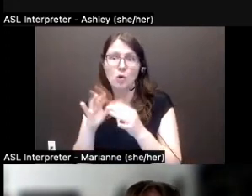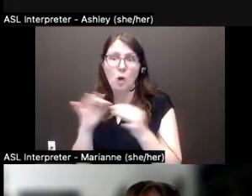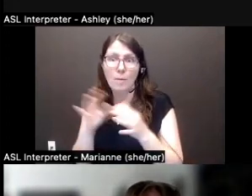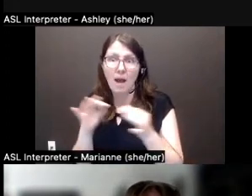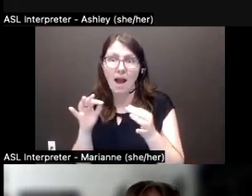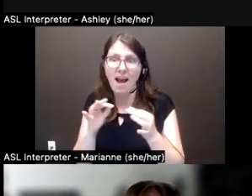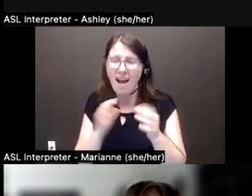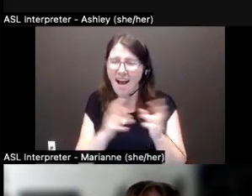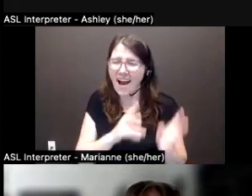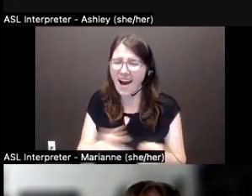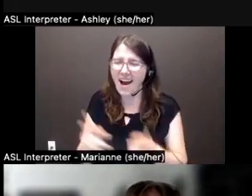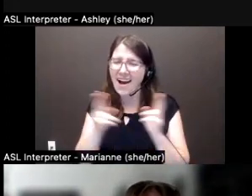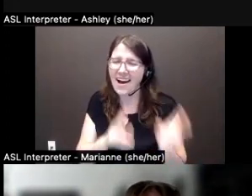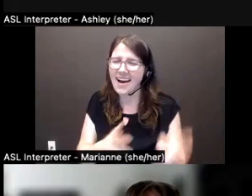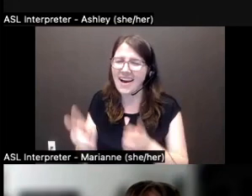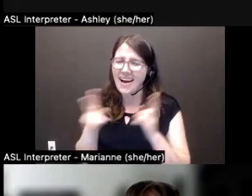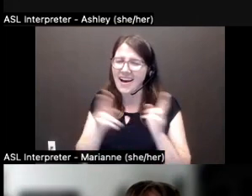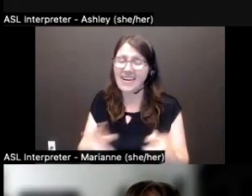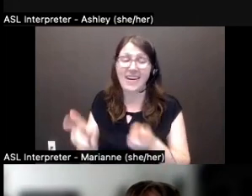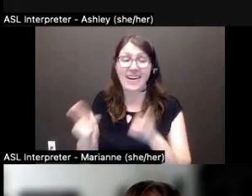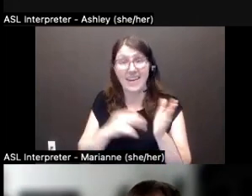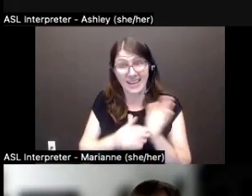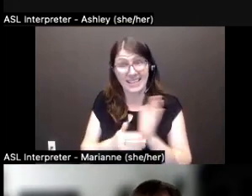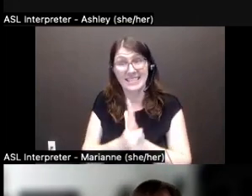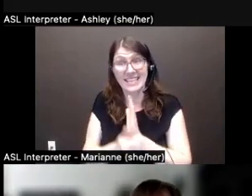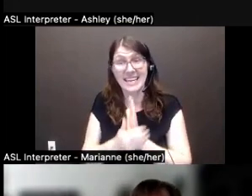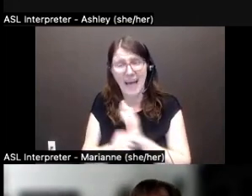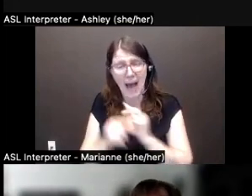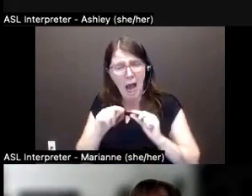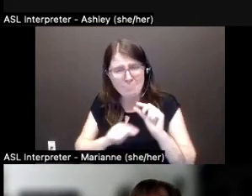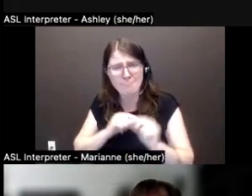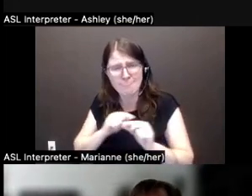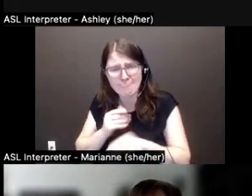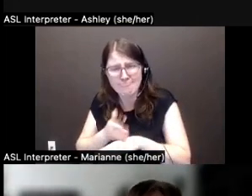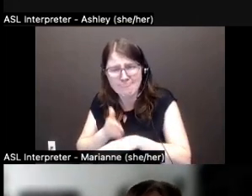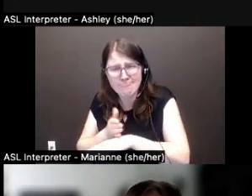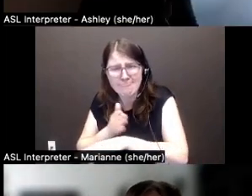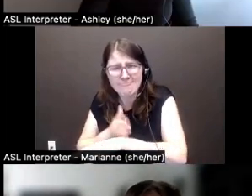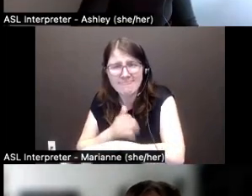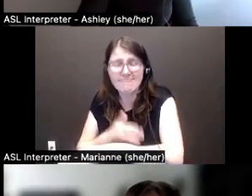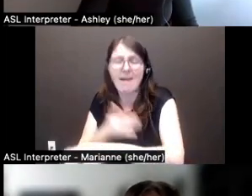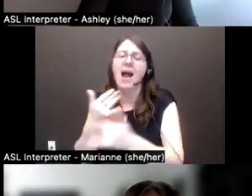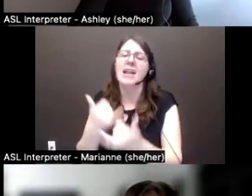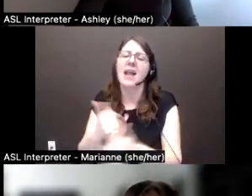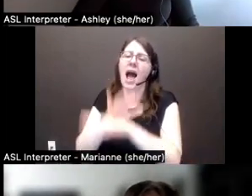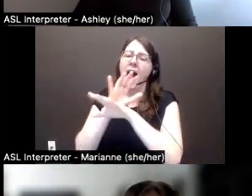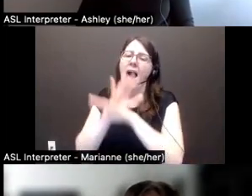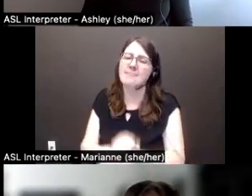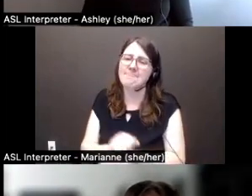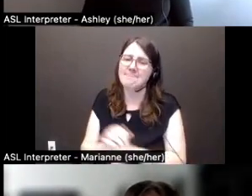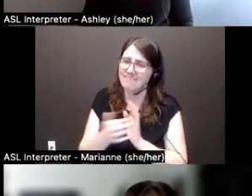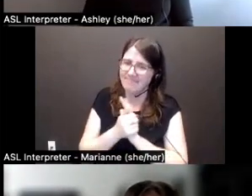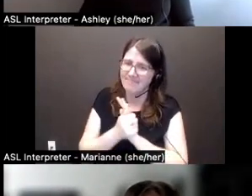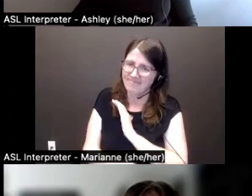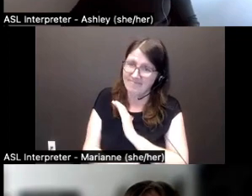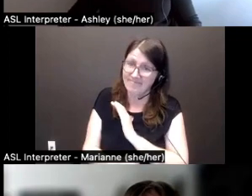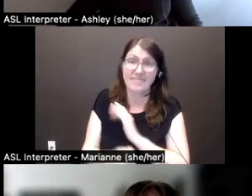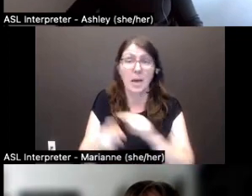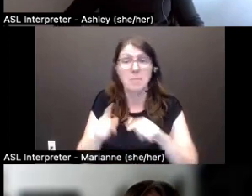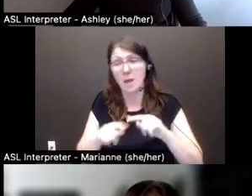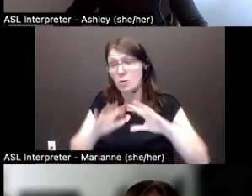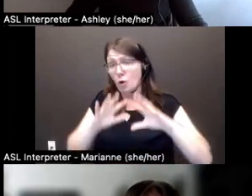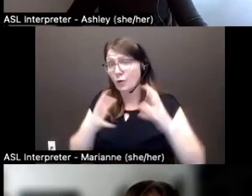it came gradually, those improvement with the skills, and it was a fun experience,